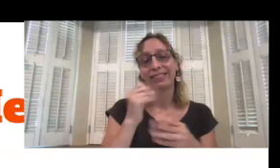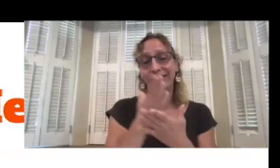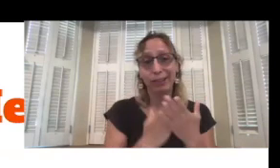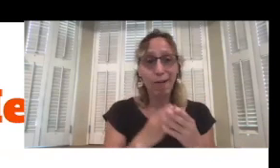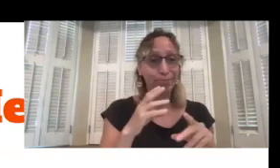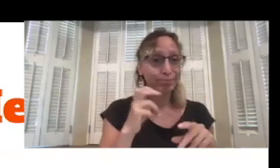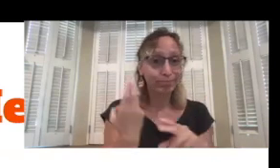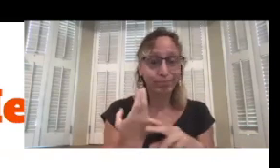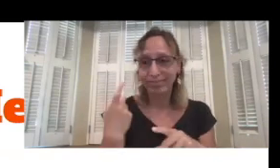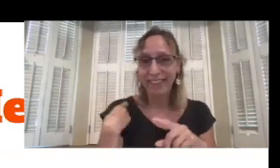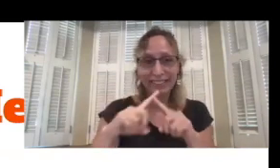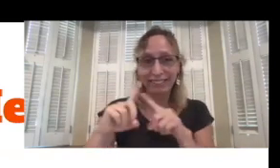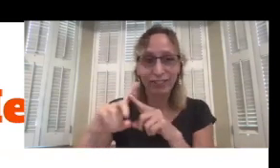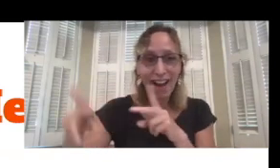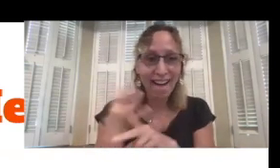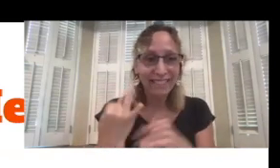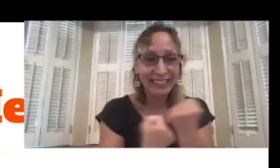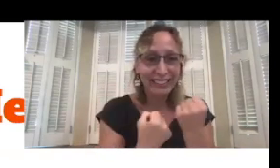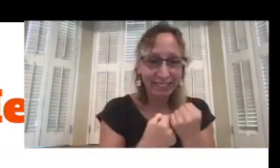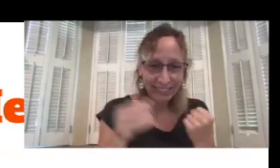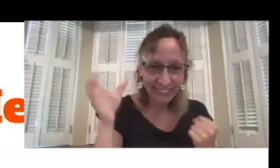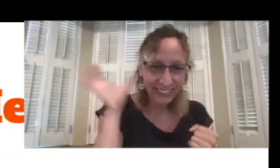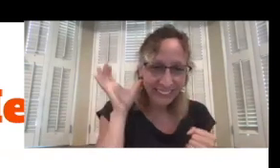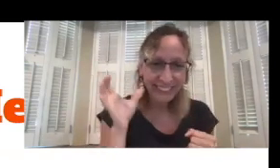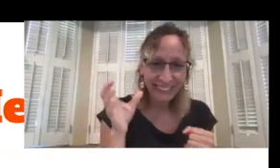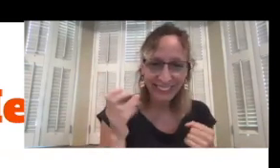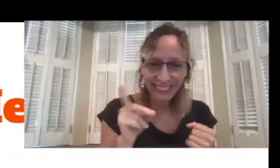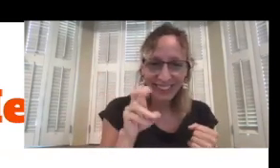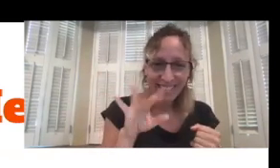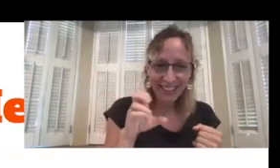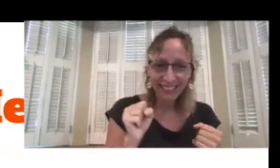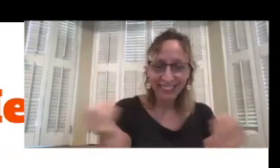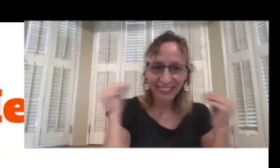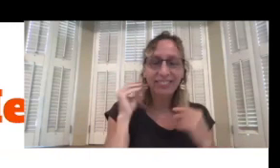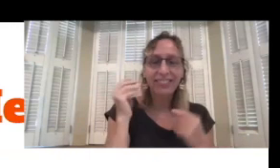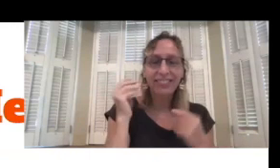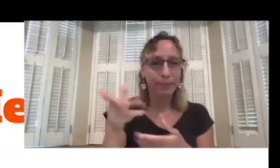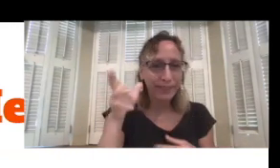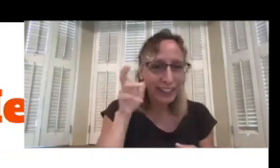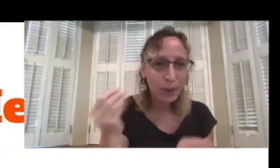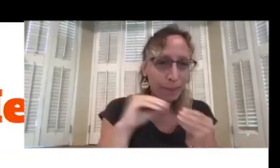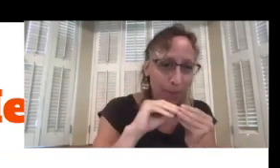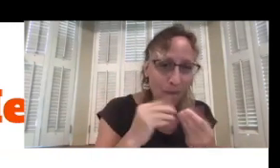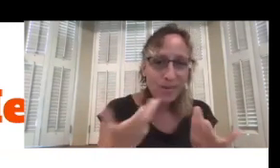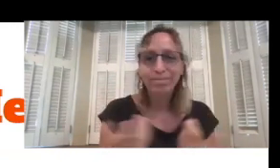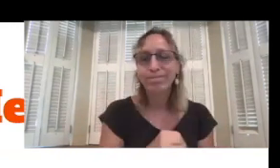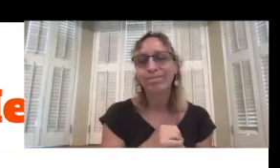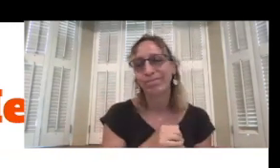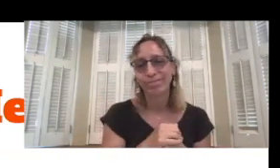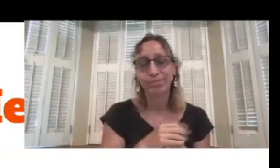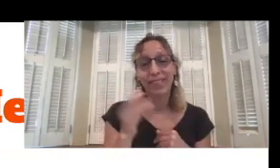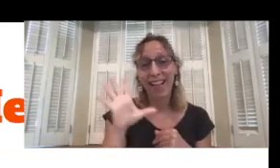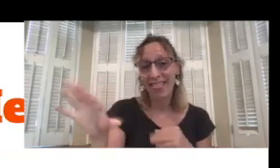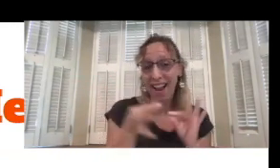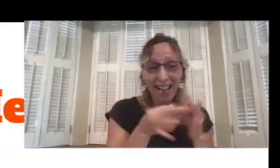use adaptive listening devices, whether hearing aids or cochlear implants, and need different types of supports based on those listening